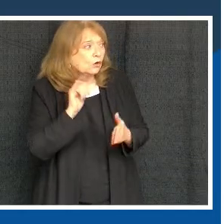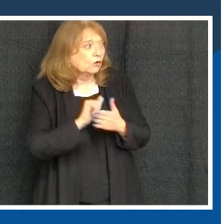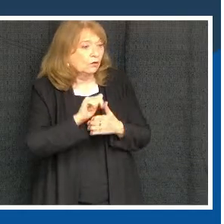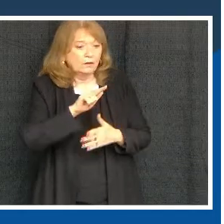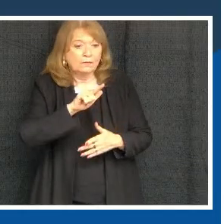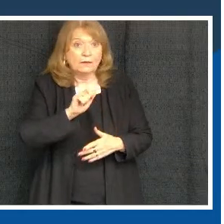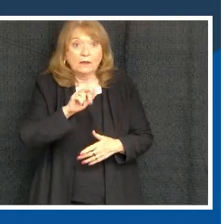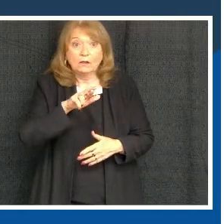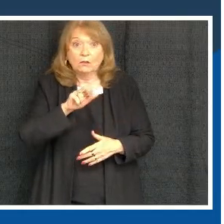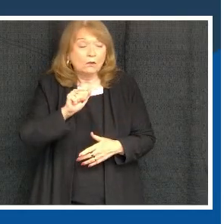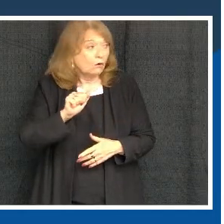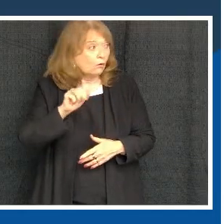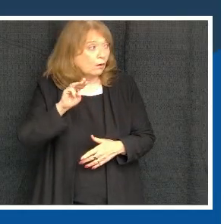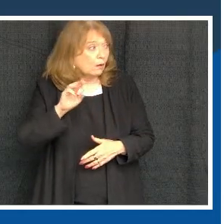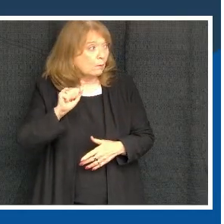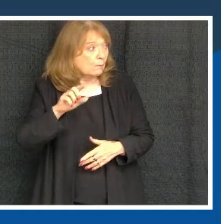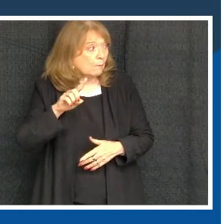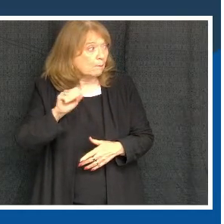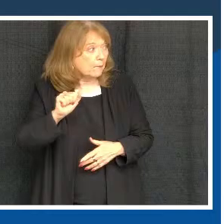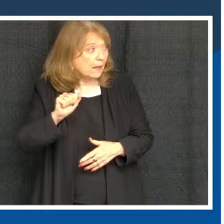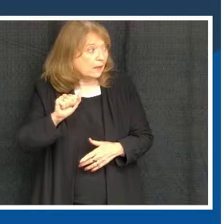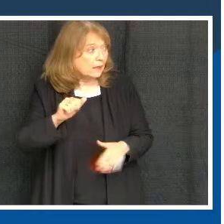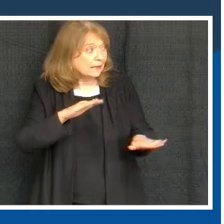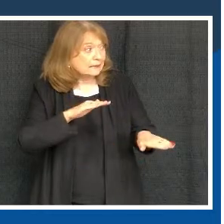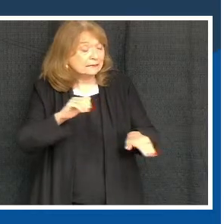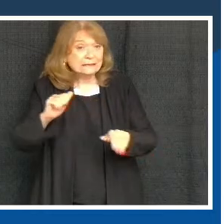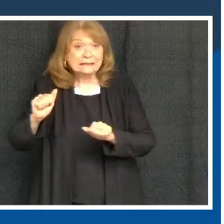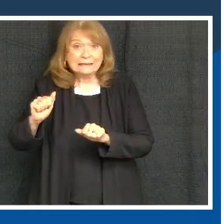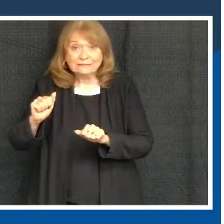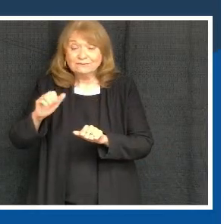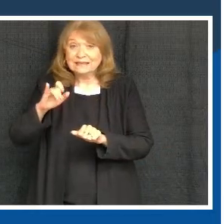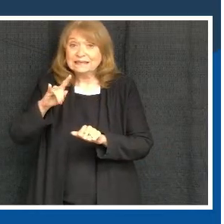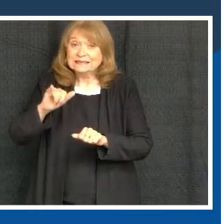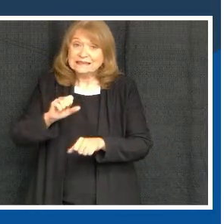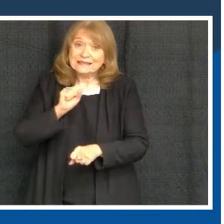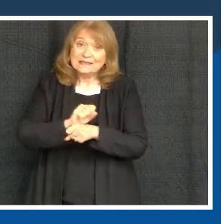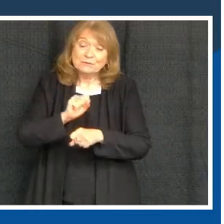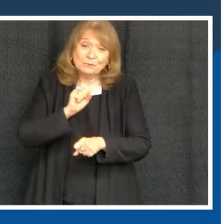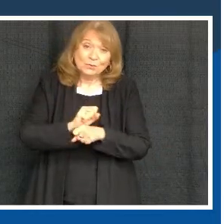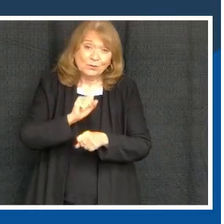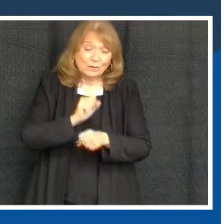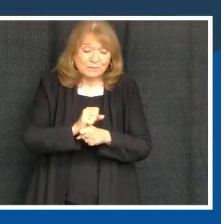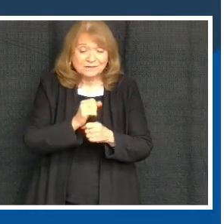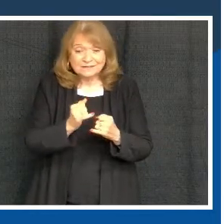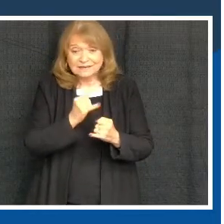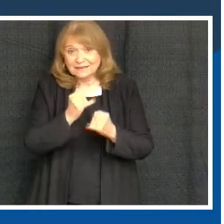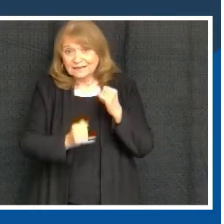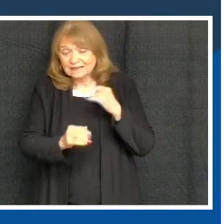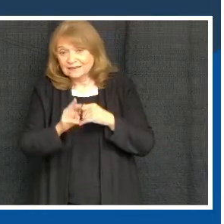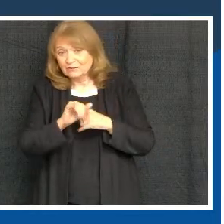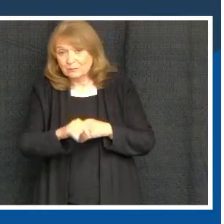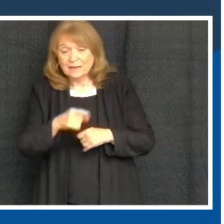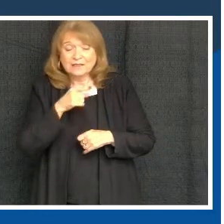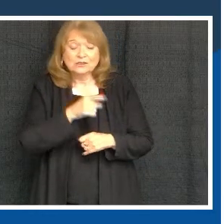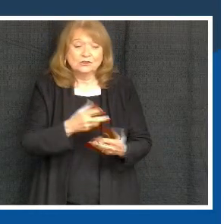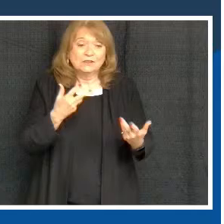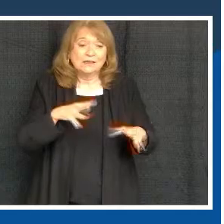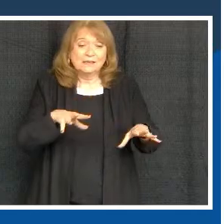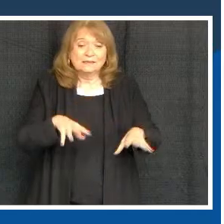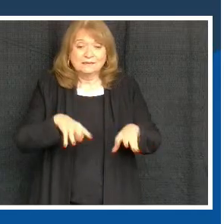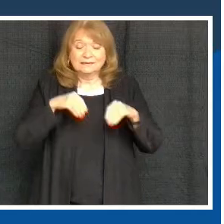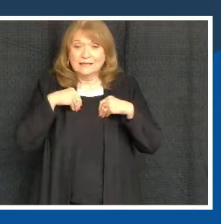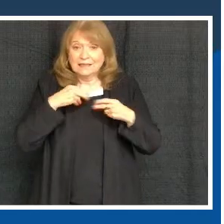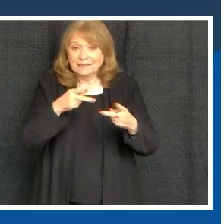Matta, our Chief Financial Officer, is leaving city employment as of near the end of May. She has taken a position